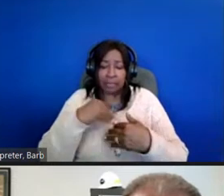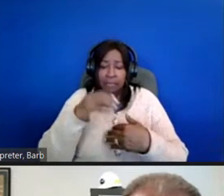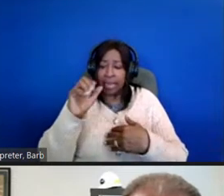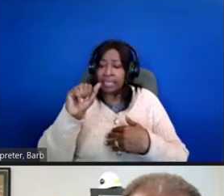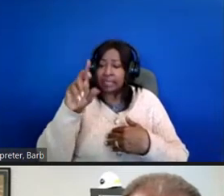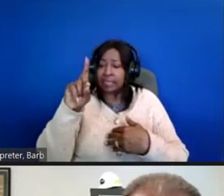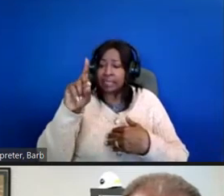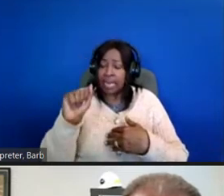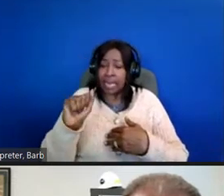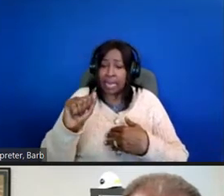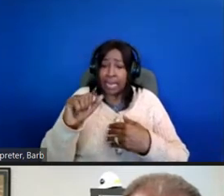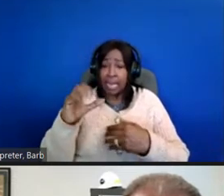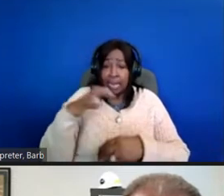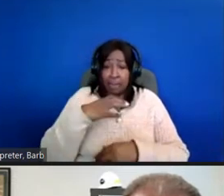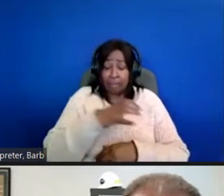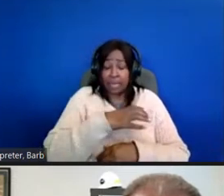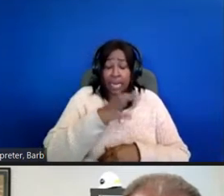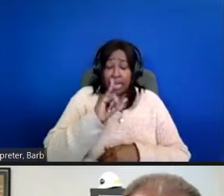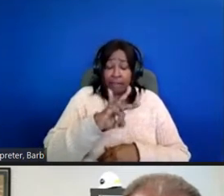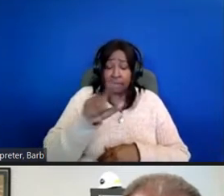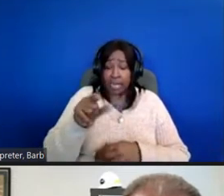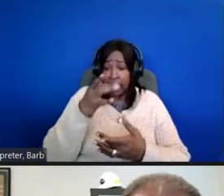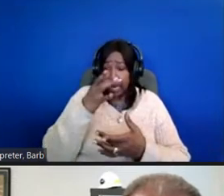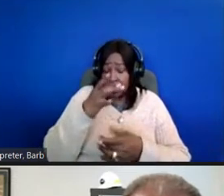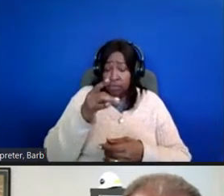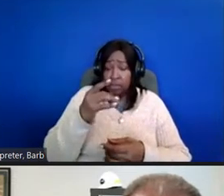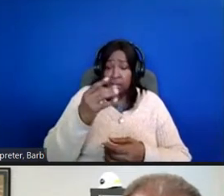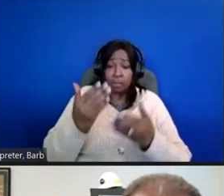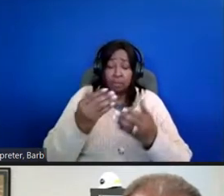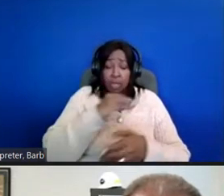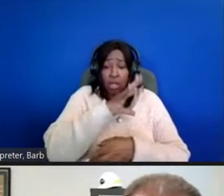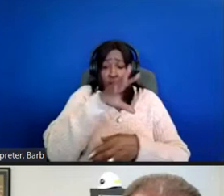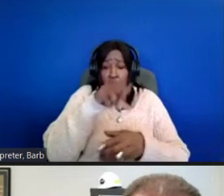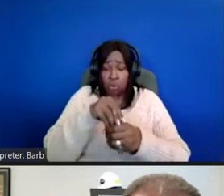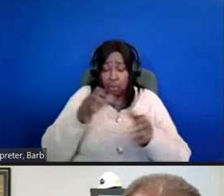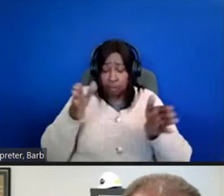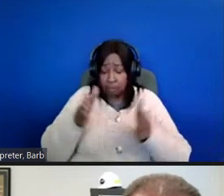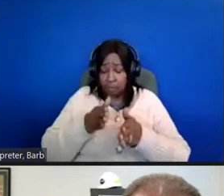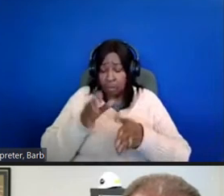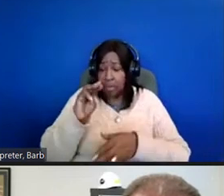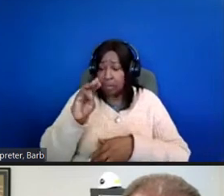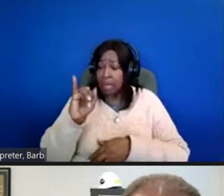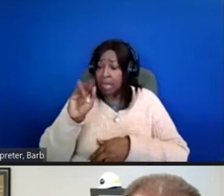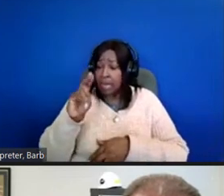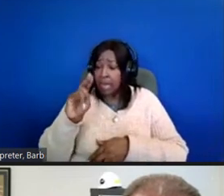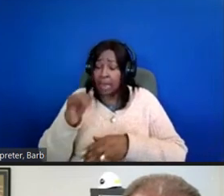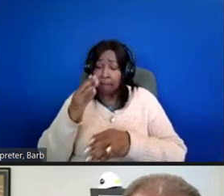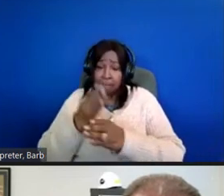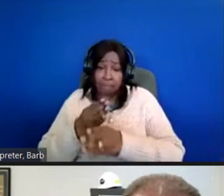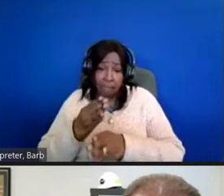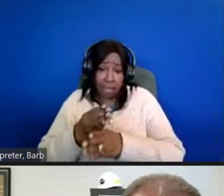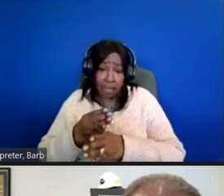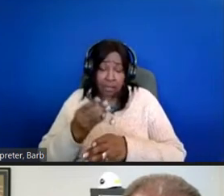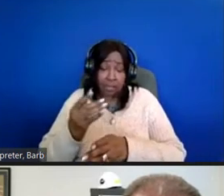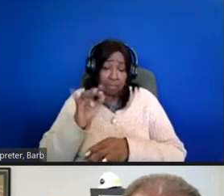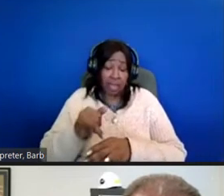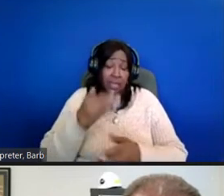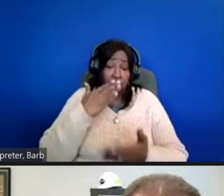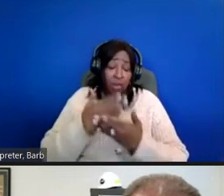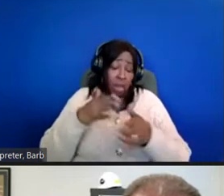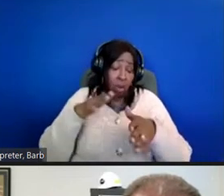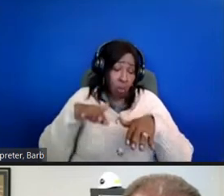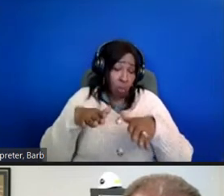participate, we include a mini bus or mini train depending on availability in it. And so it's a great way to